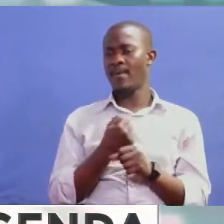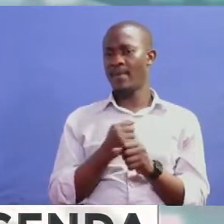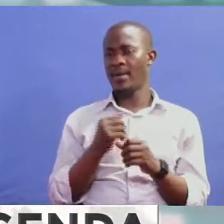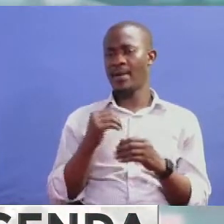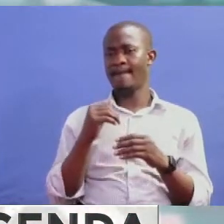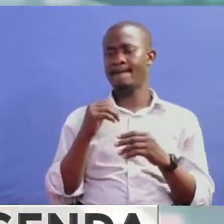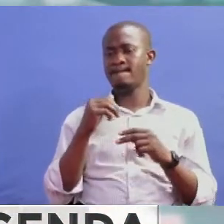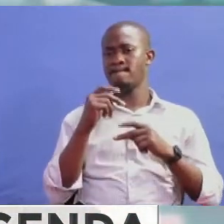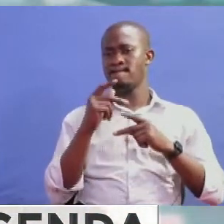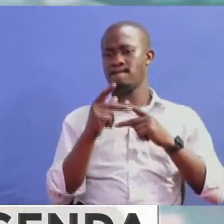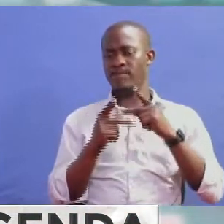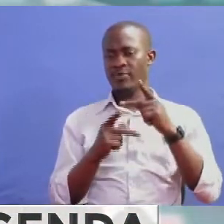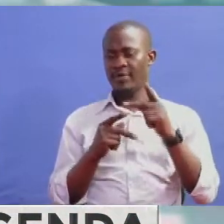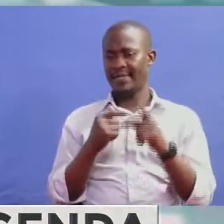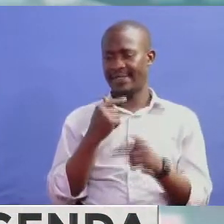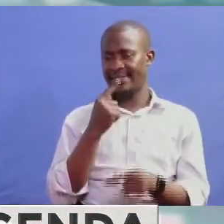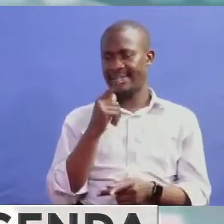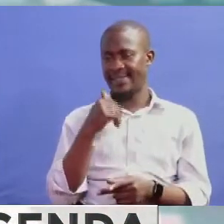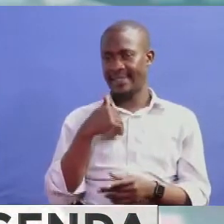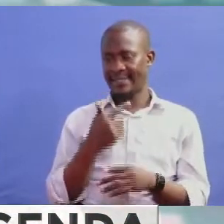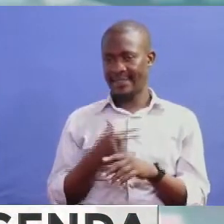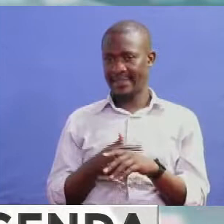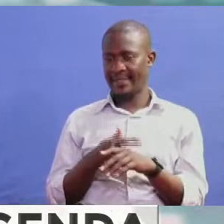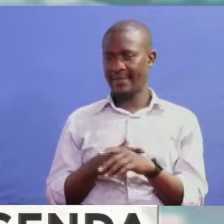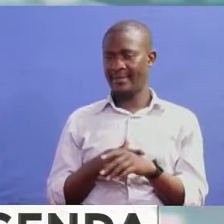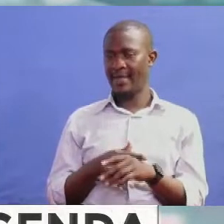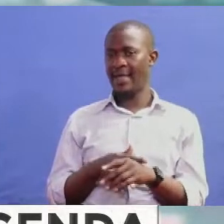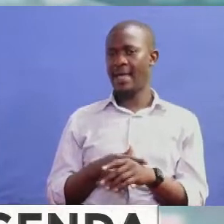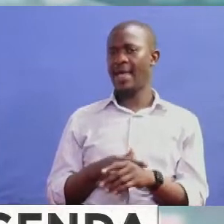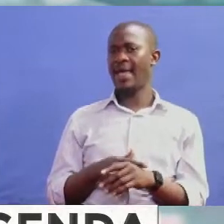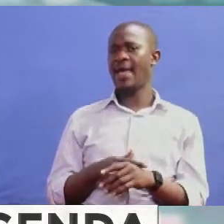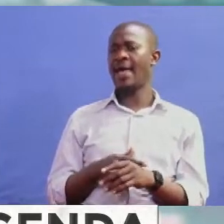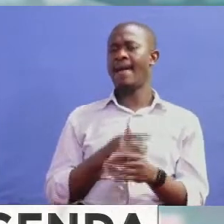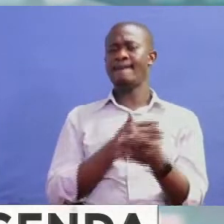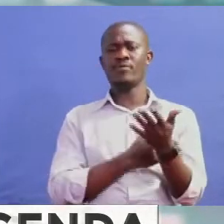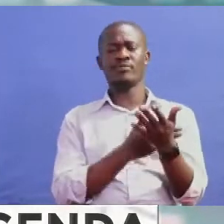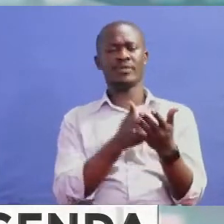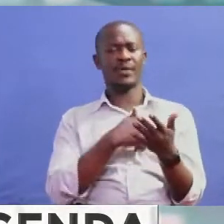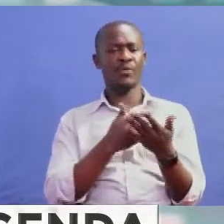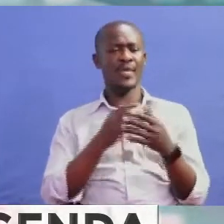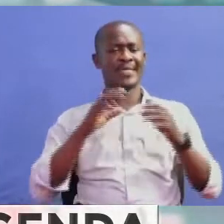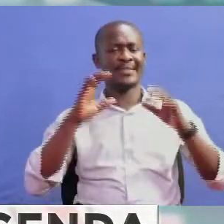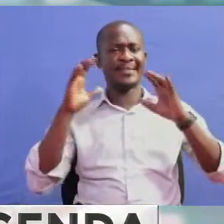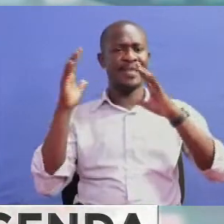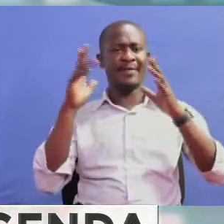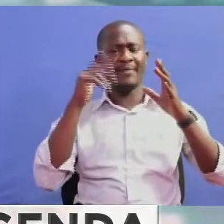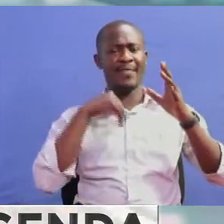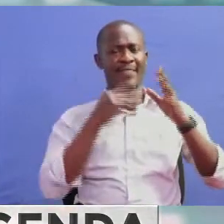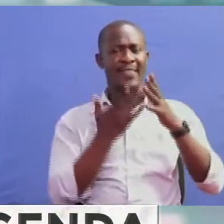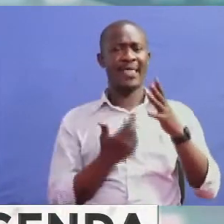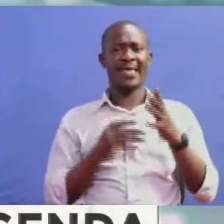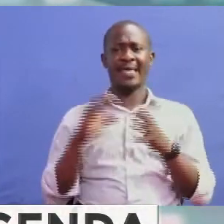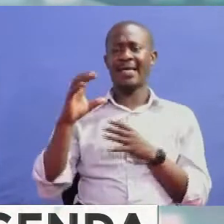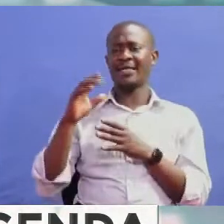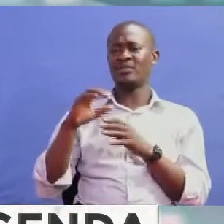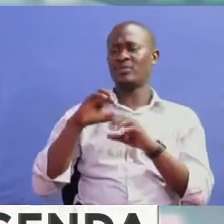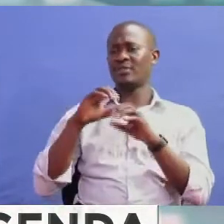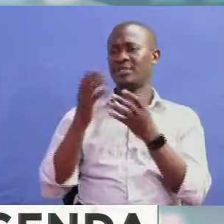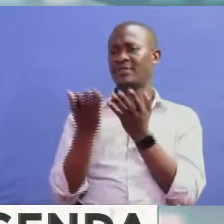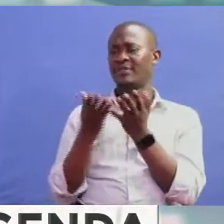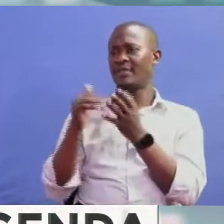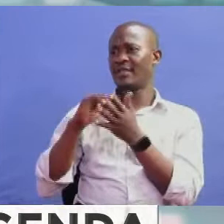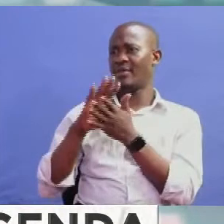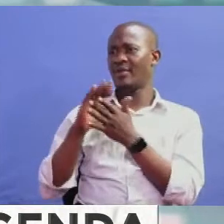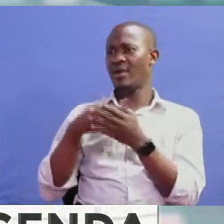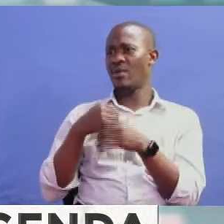progress. As I mentioned, I remember the first year we celebrated Customer Service Week in an organization I